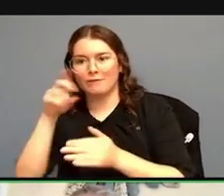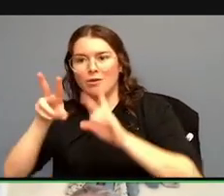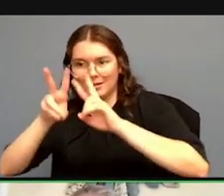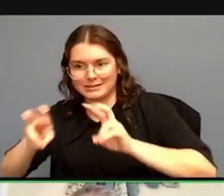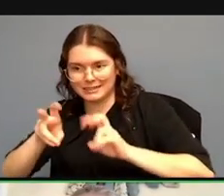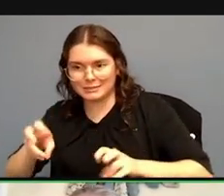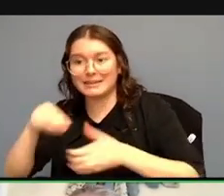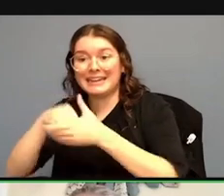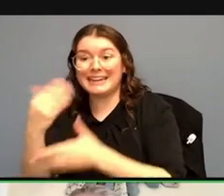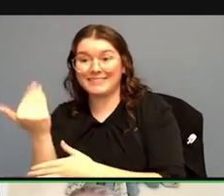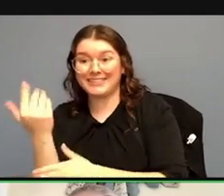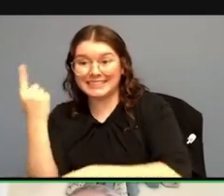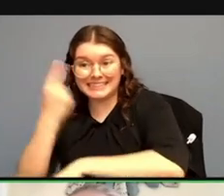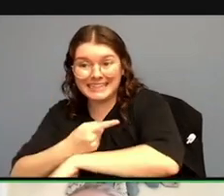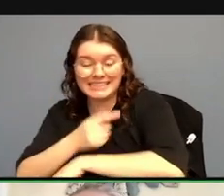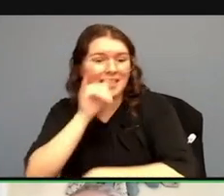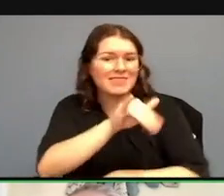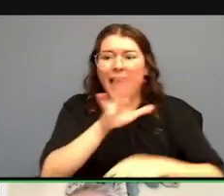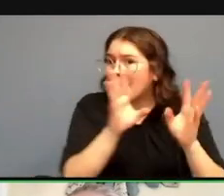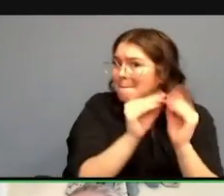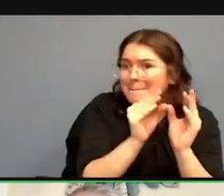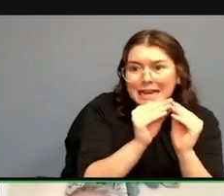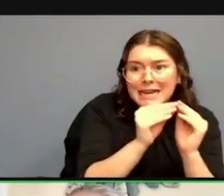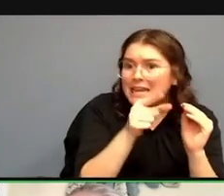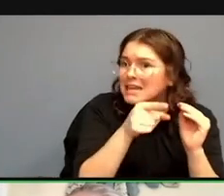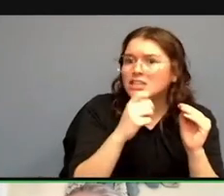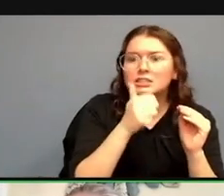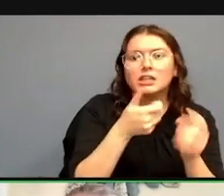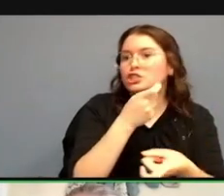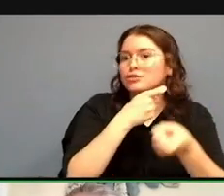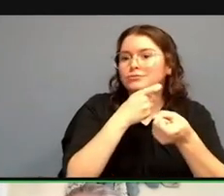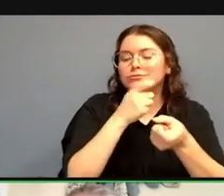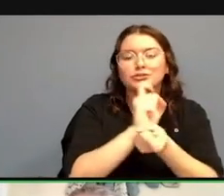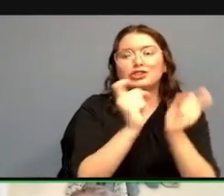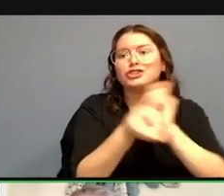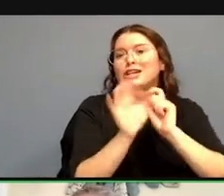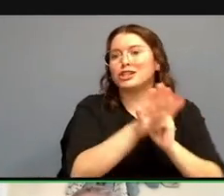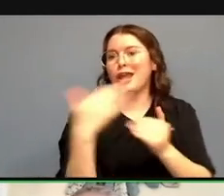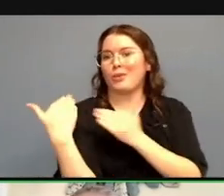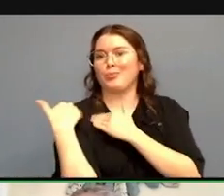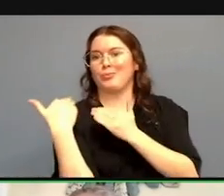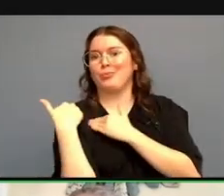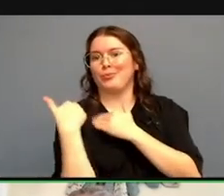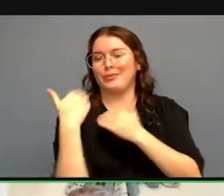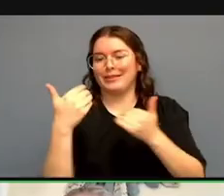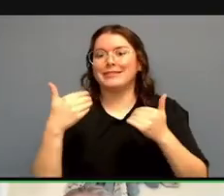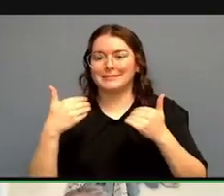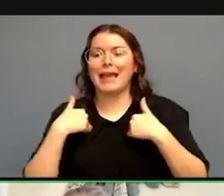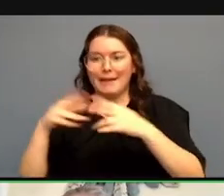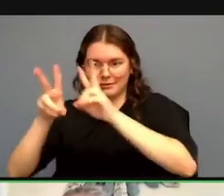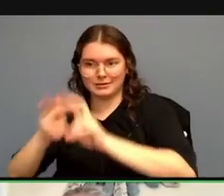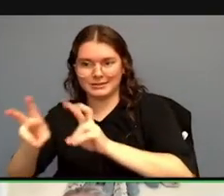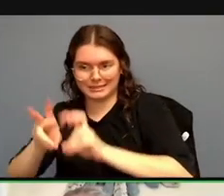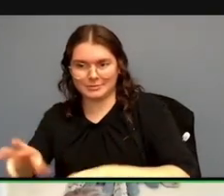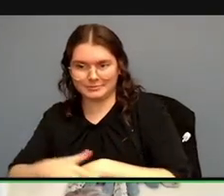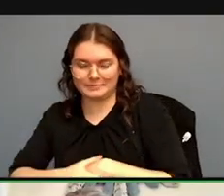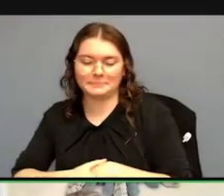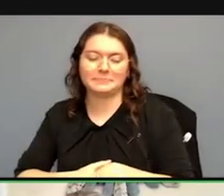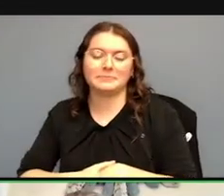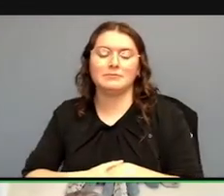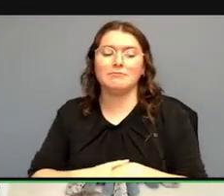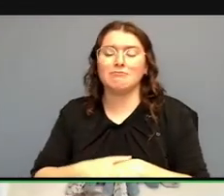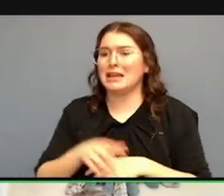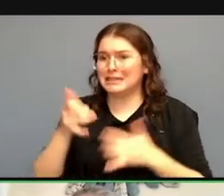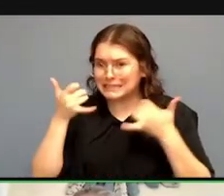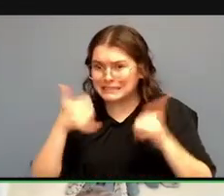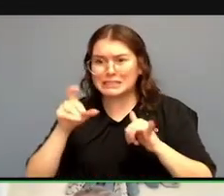that meeting or not does not change that obligation. So they still must assess that